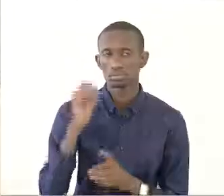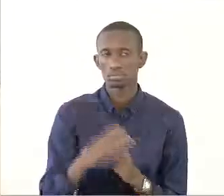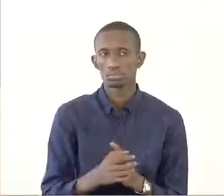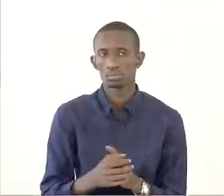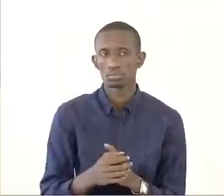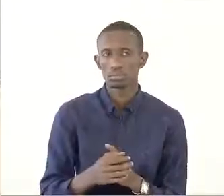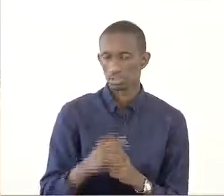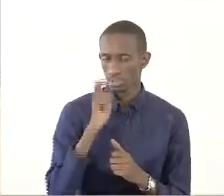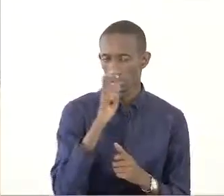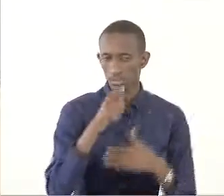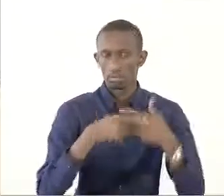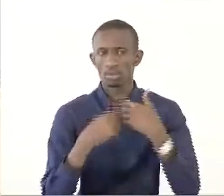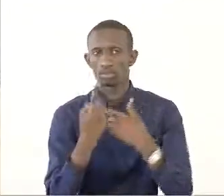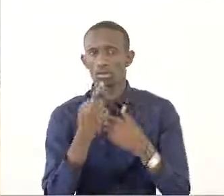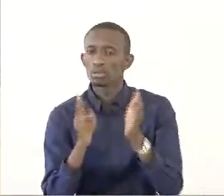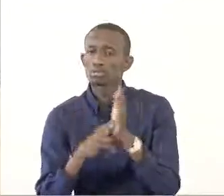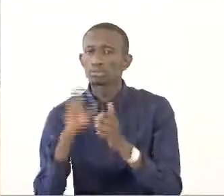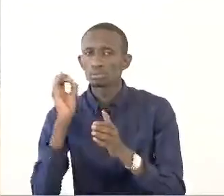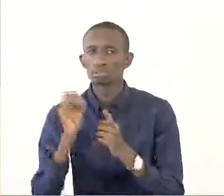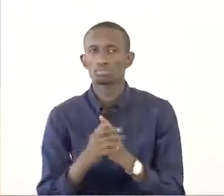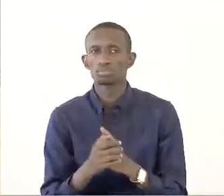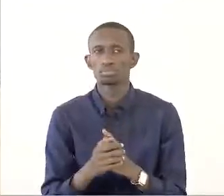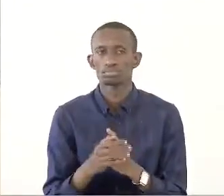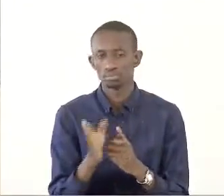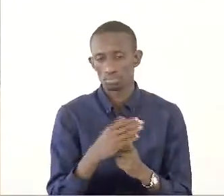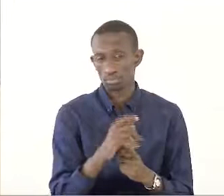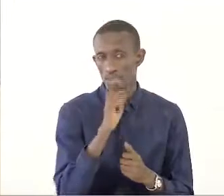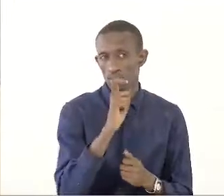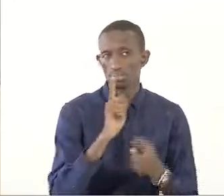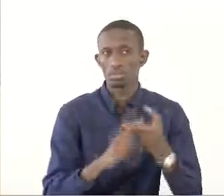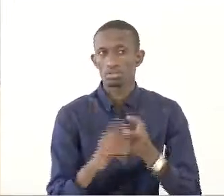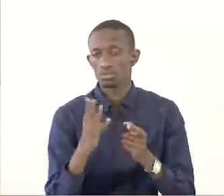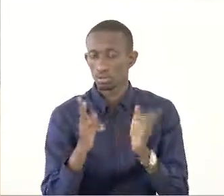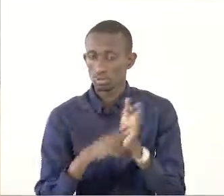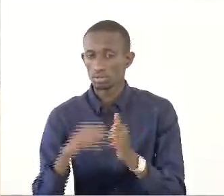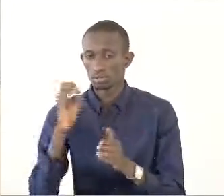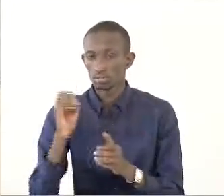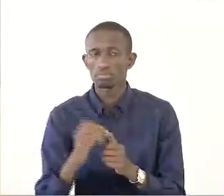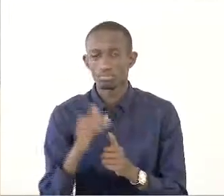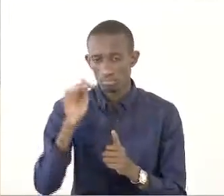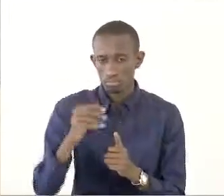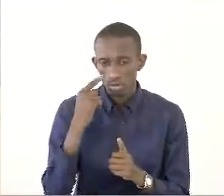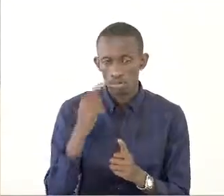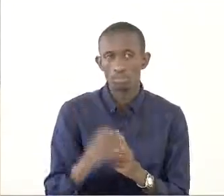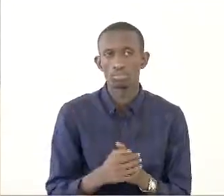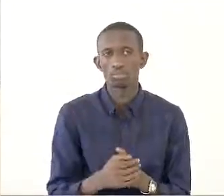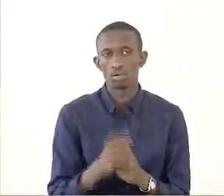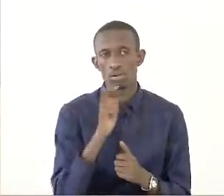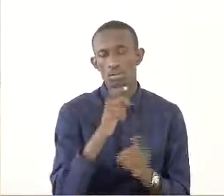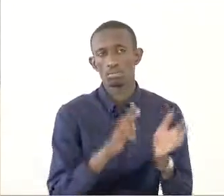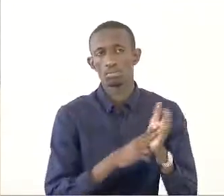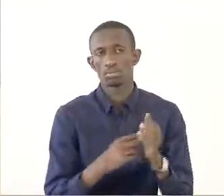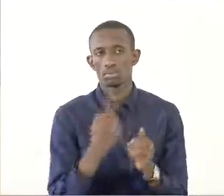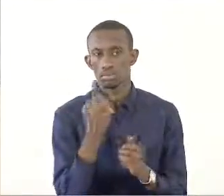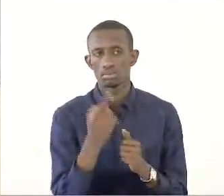minus 1 equals 0, and also x plus 4 equals 0. Here we have x equals